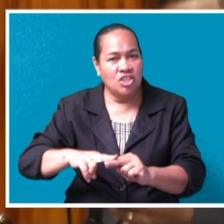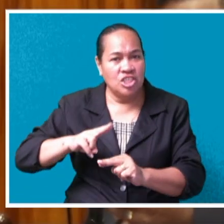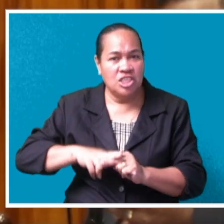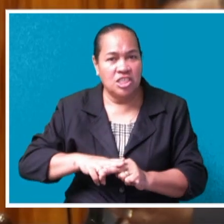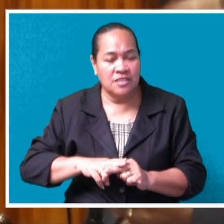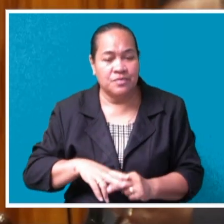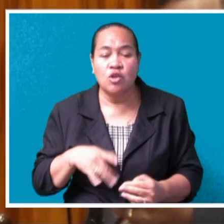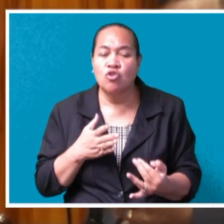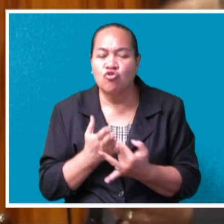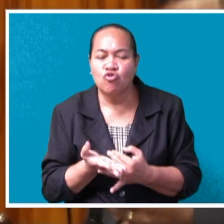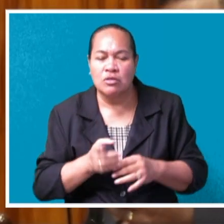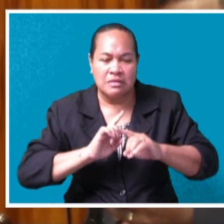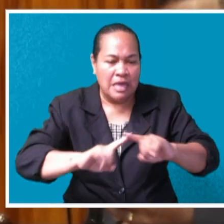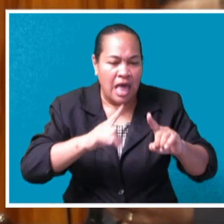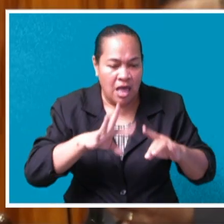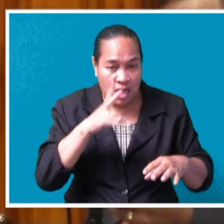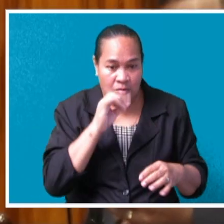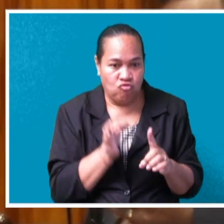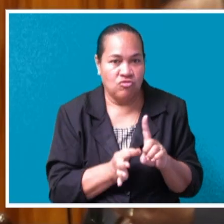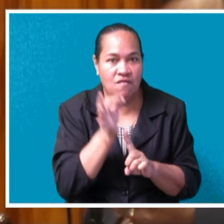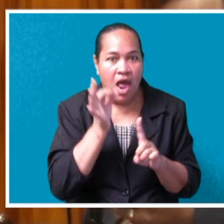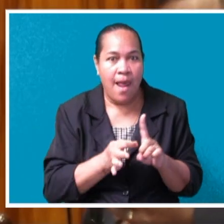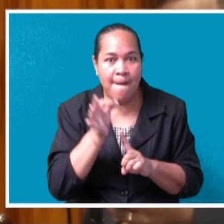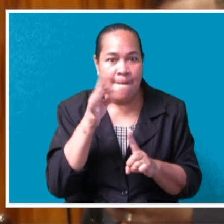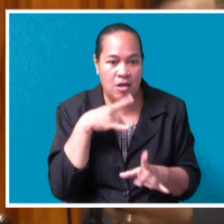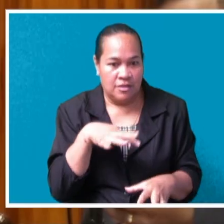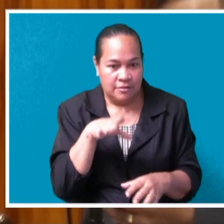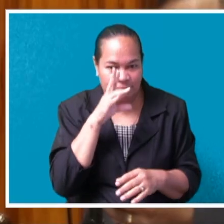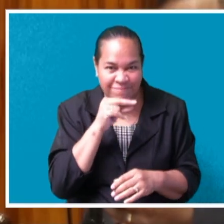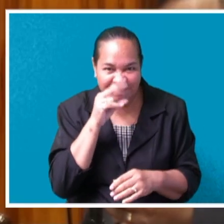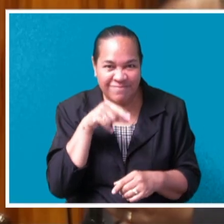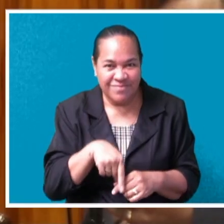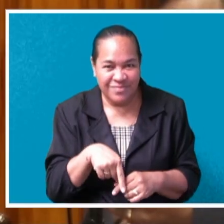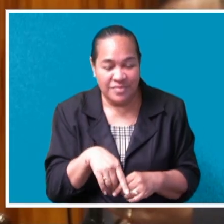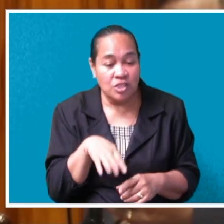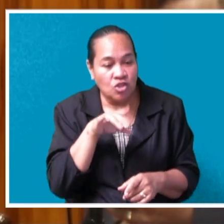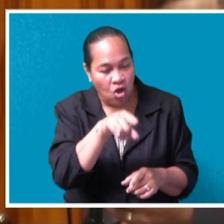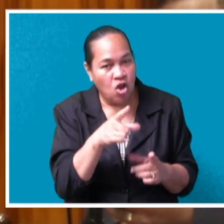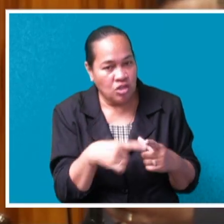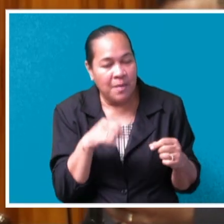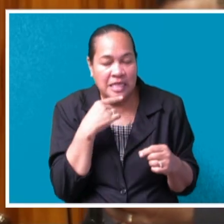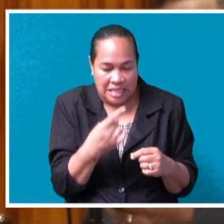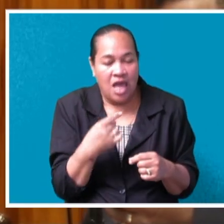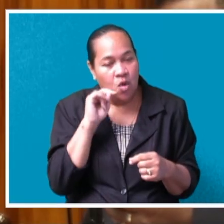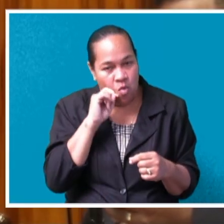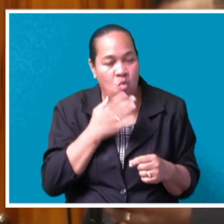through maritime capability development and has indicated its intention to provide